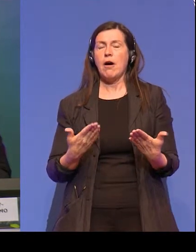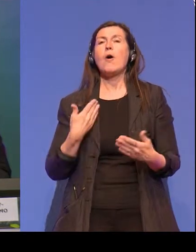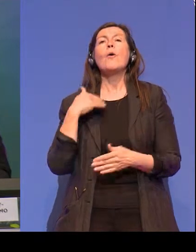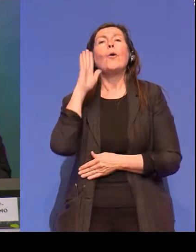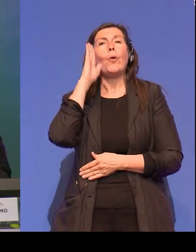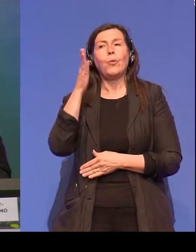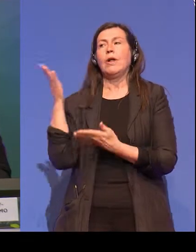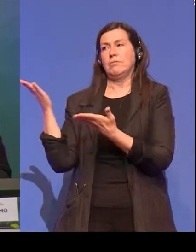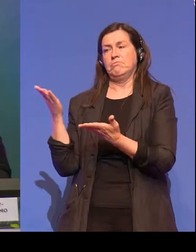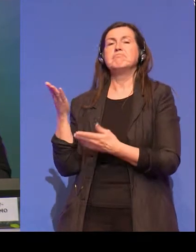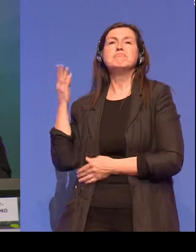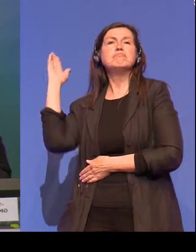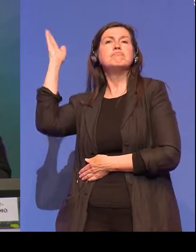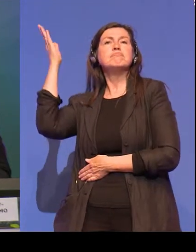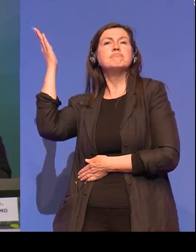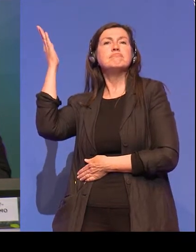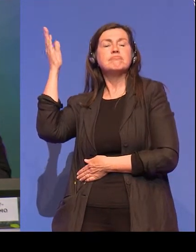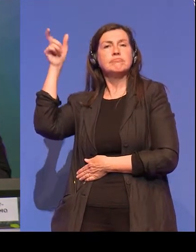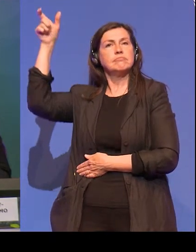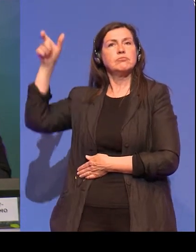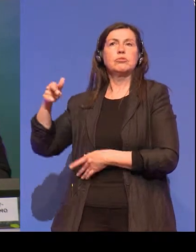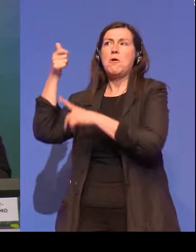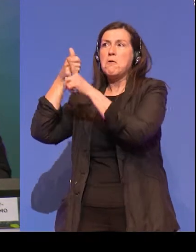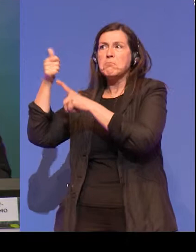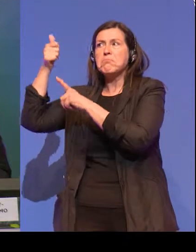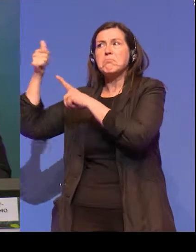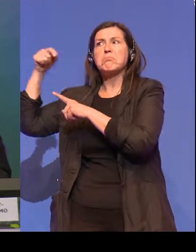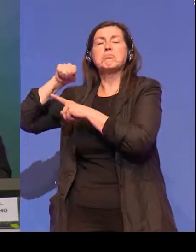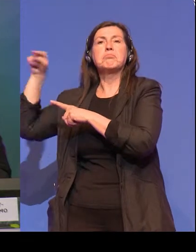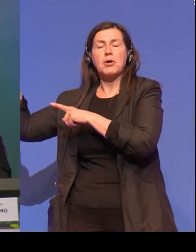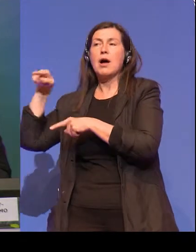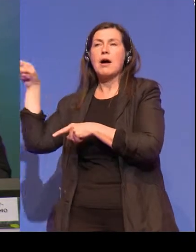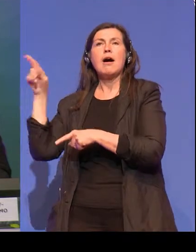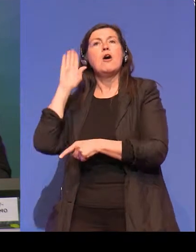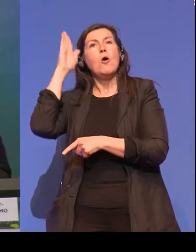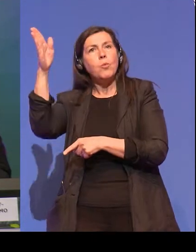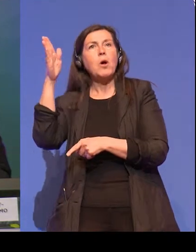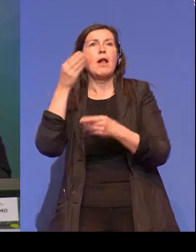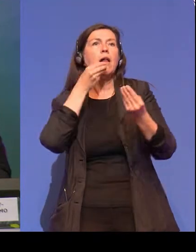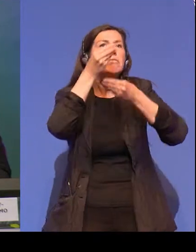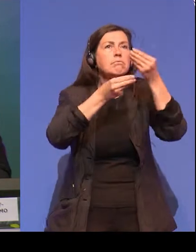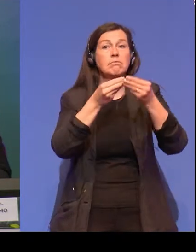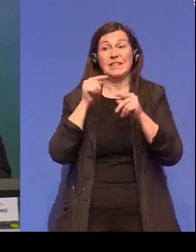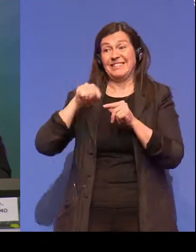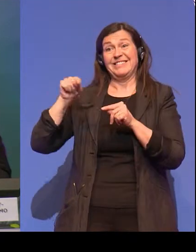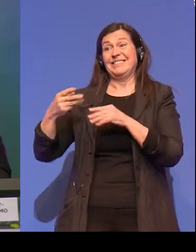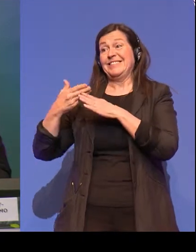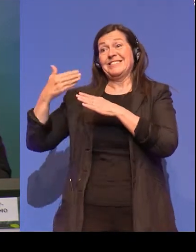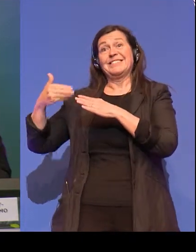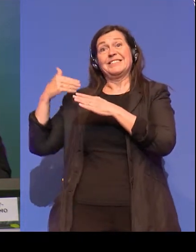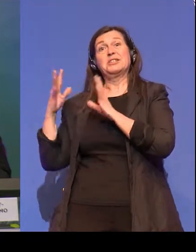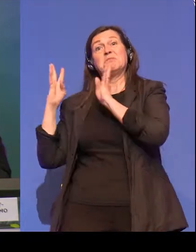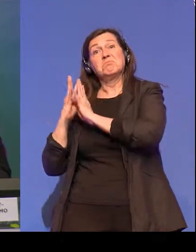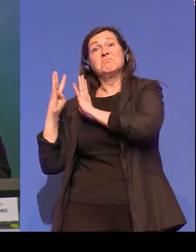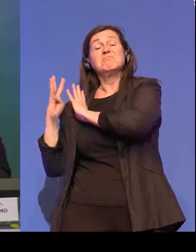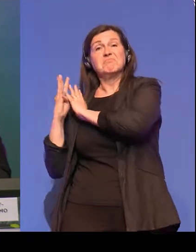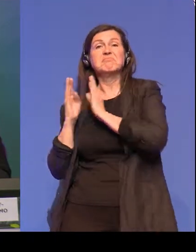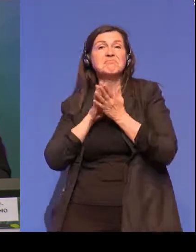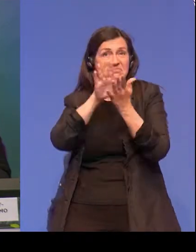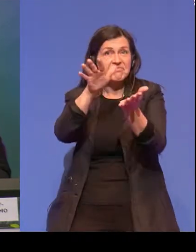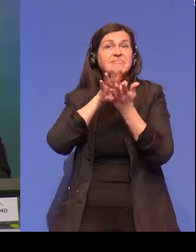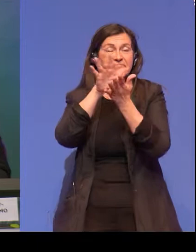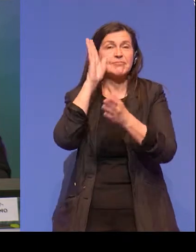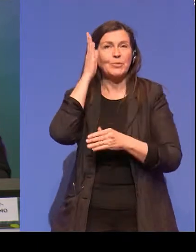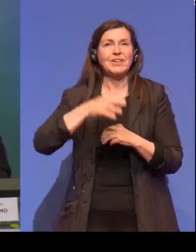our distinguished speakers on some of the highlights from these events. The Sendai Framework has